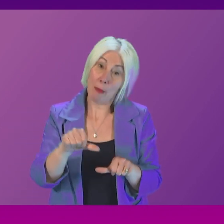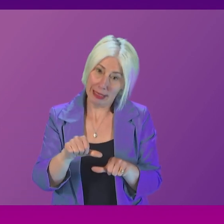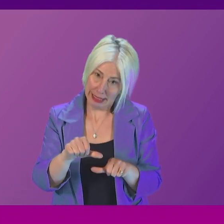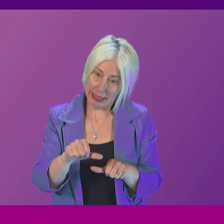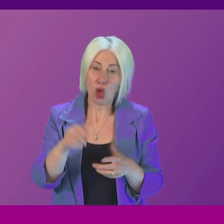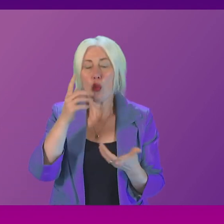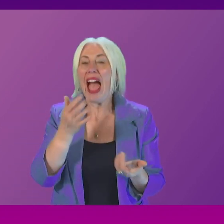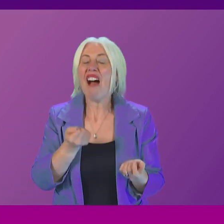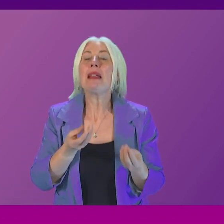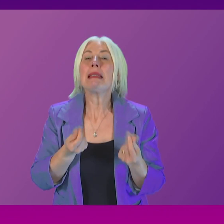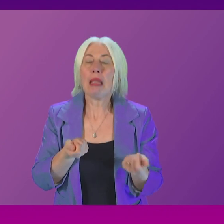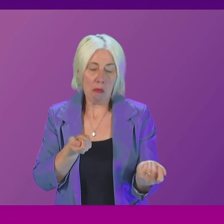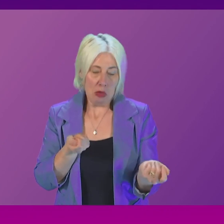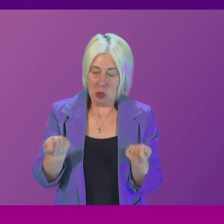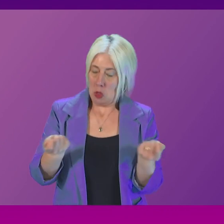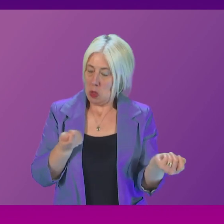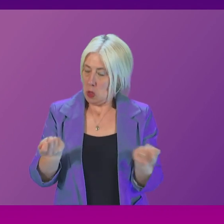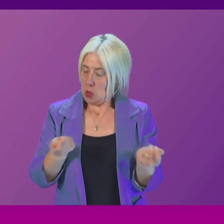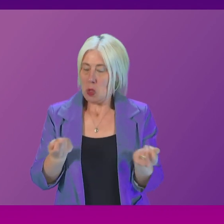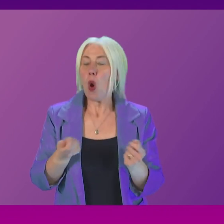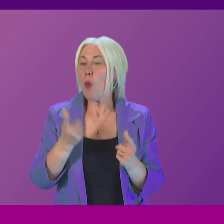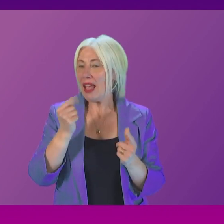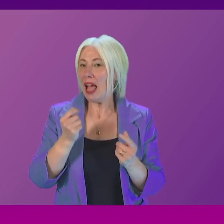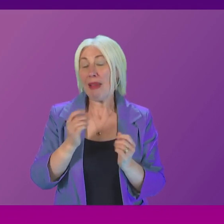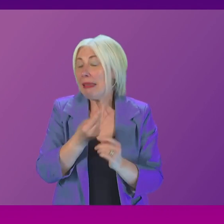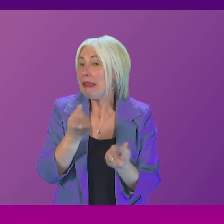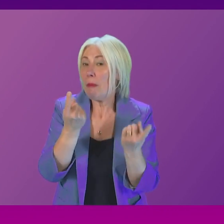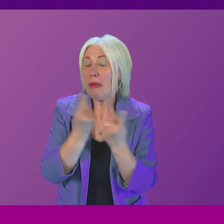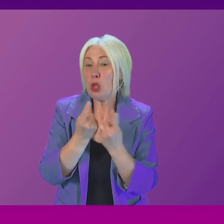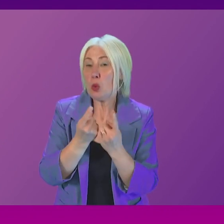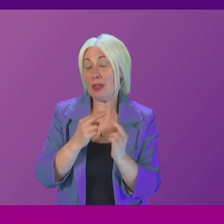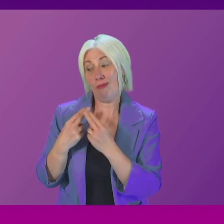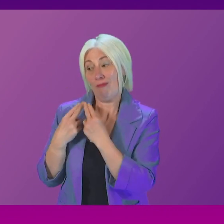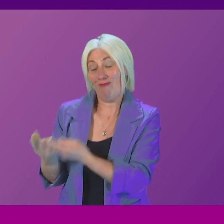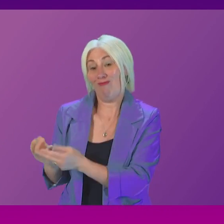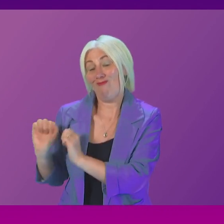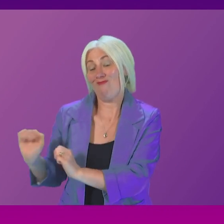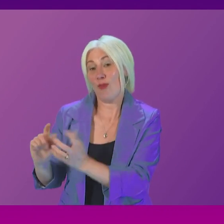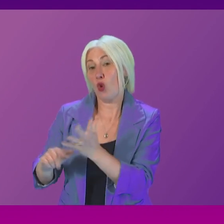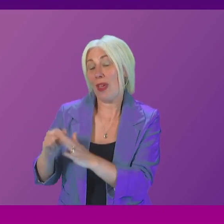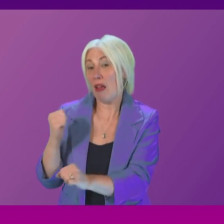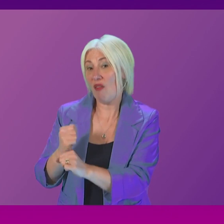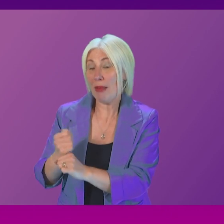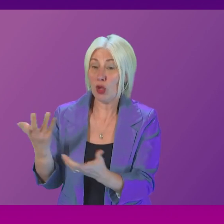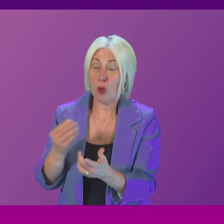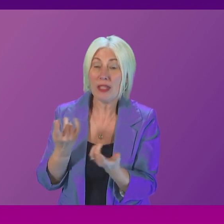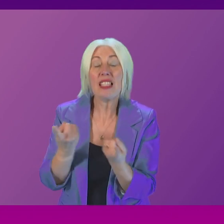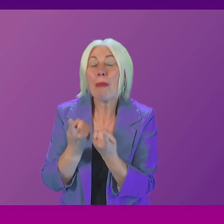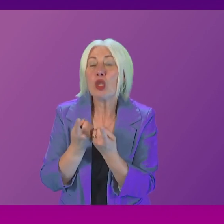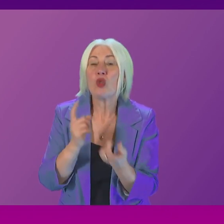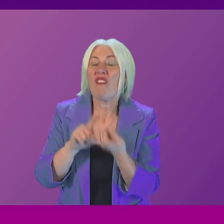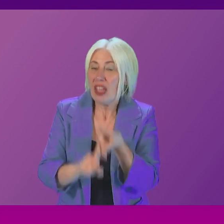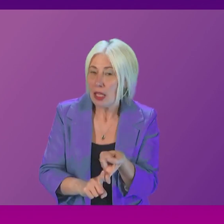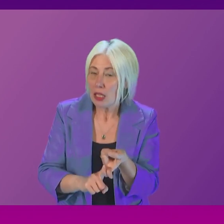some levers we have, the vast majority of those fiscal levers remain with the UK government. So we have that fixed, relatively, for the most part, a fixed